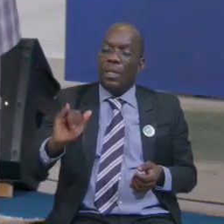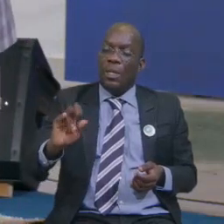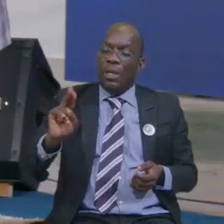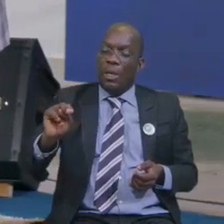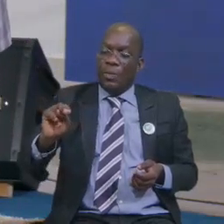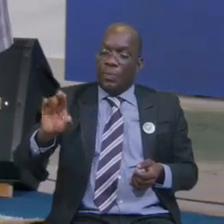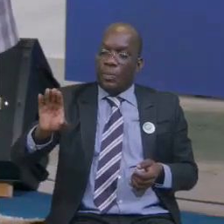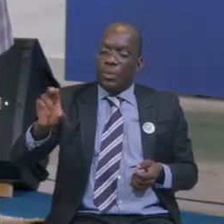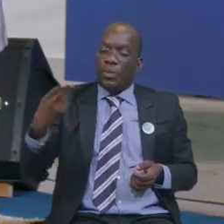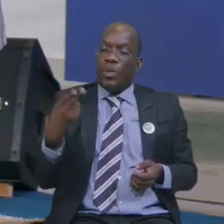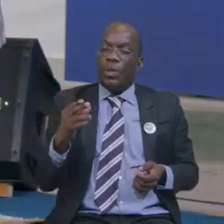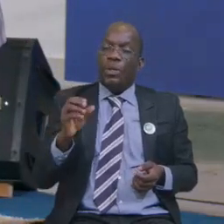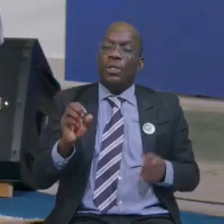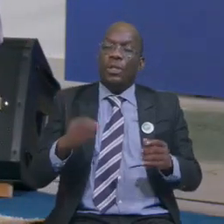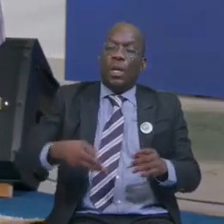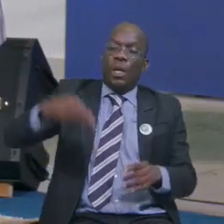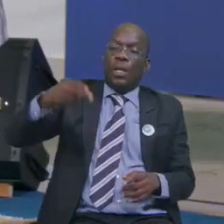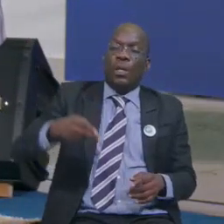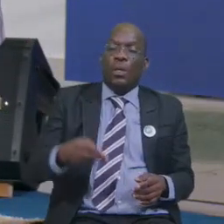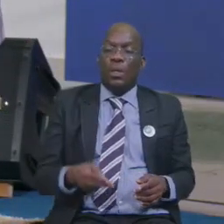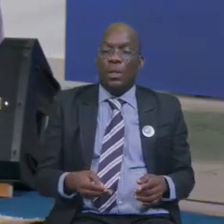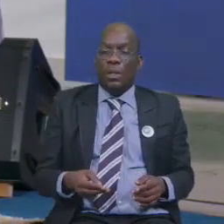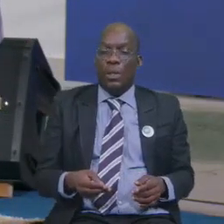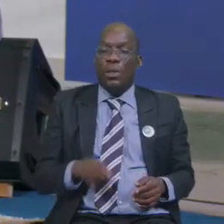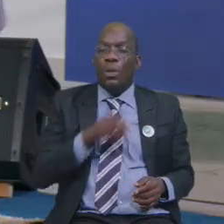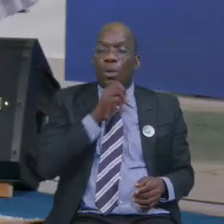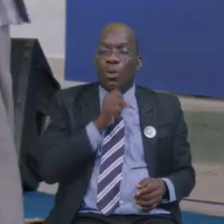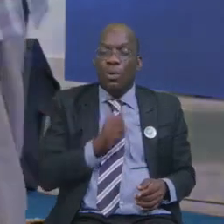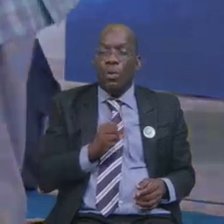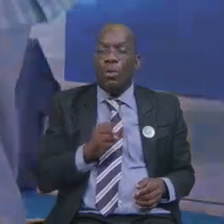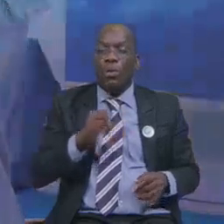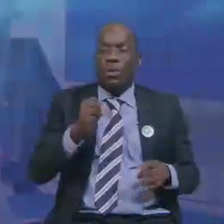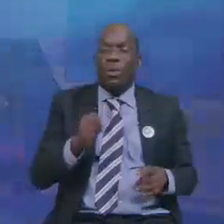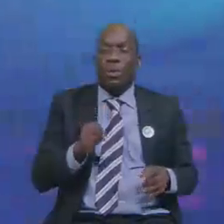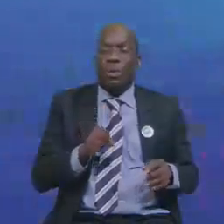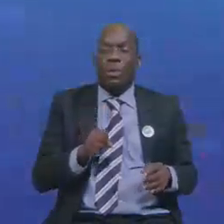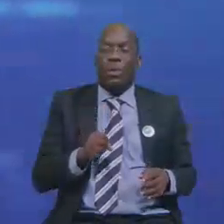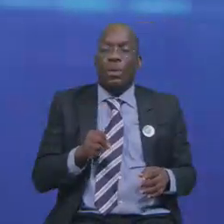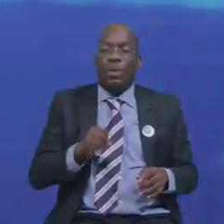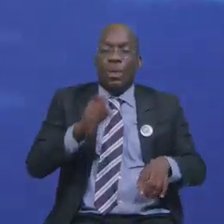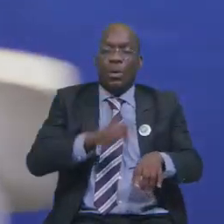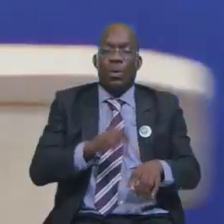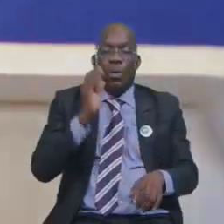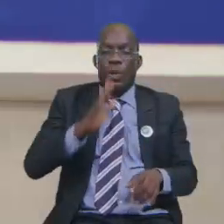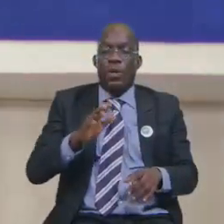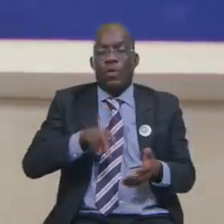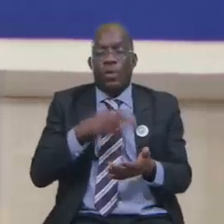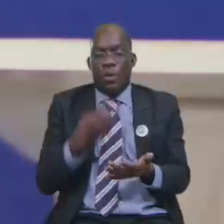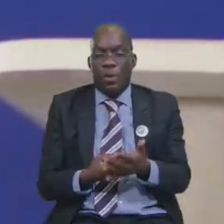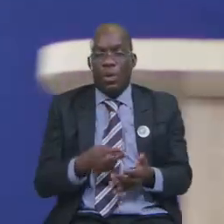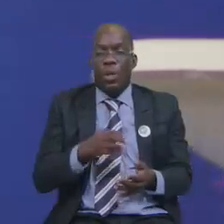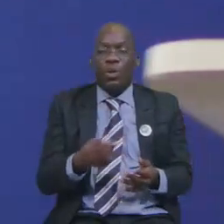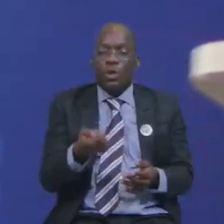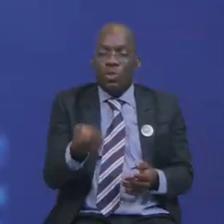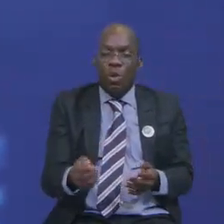stumble on the hurdle of 6 inches. Old life. If there was a little hurdle,